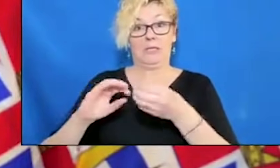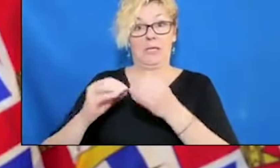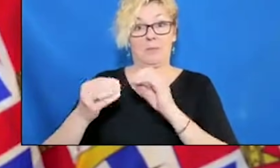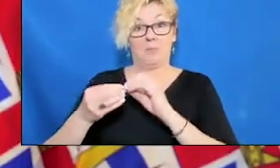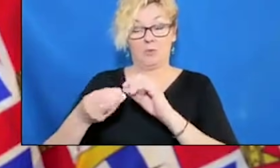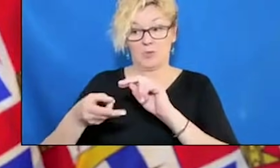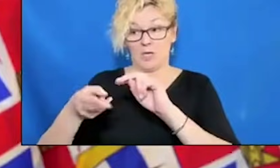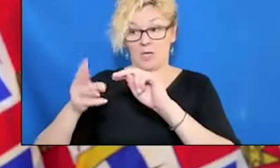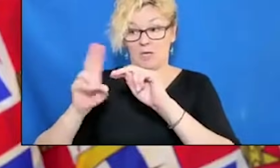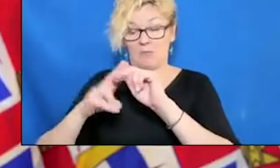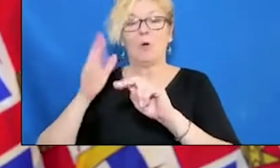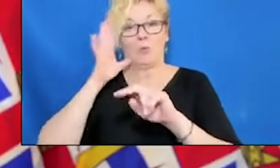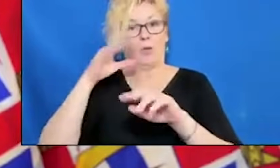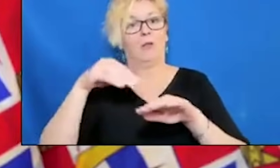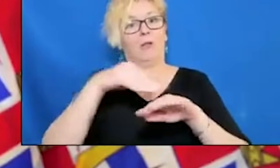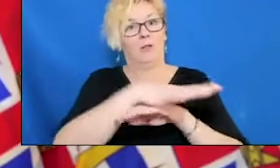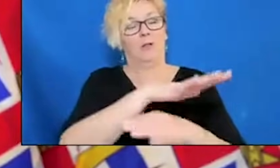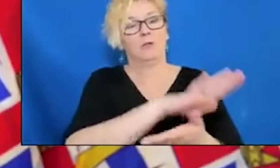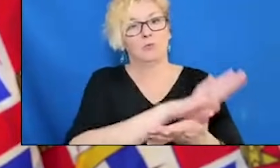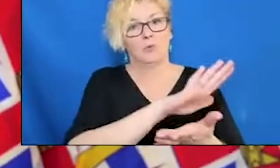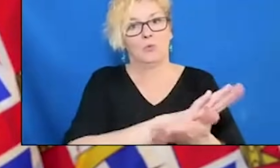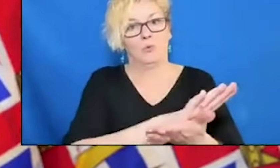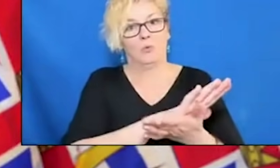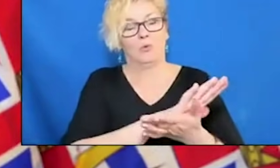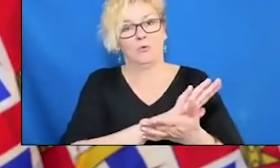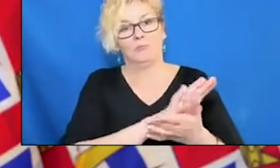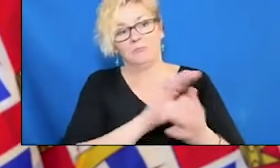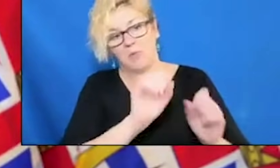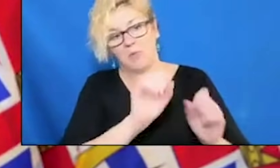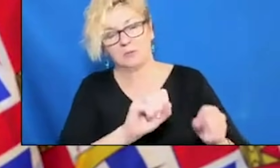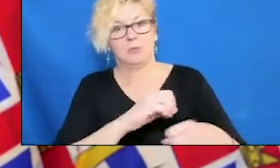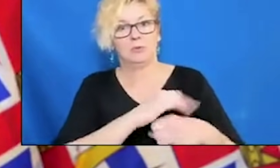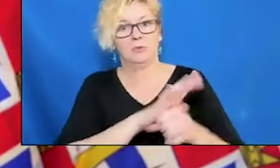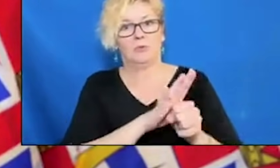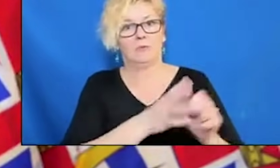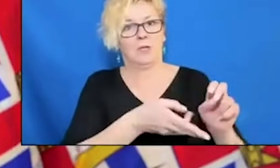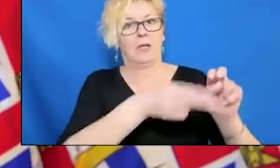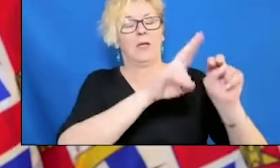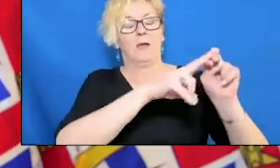been particularly a concern in the Surrey